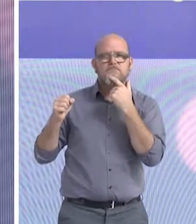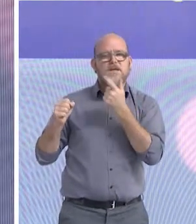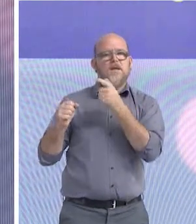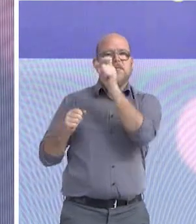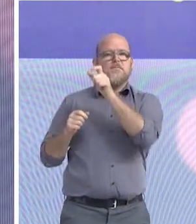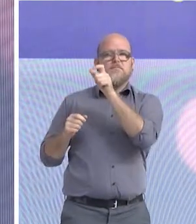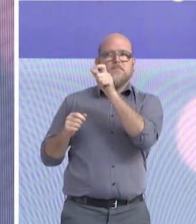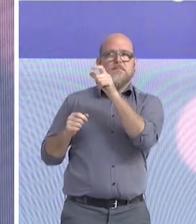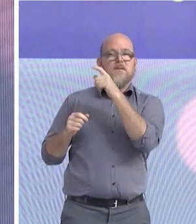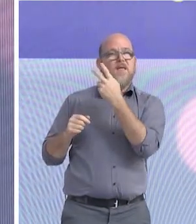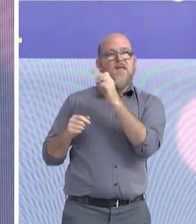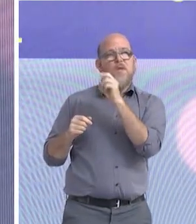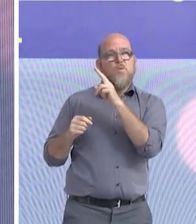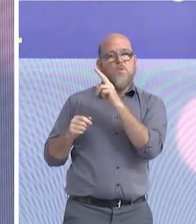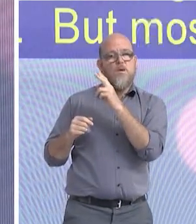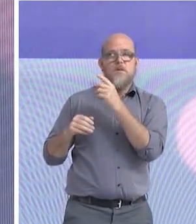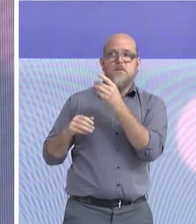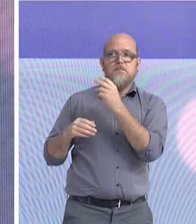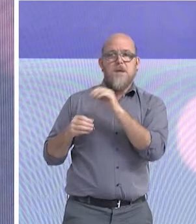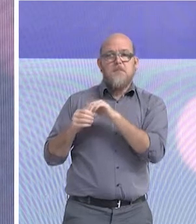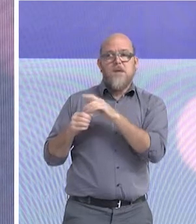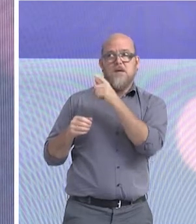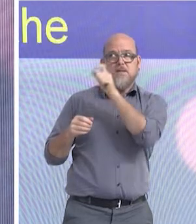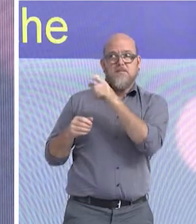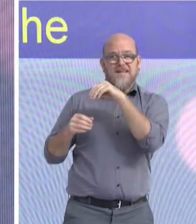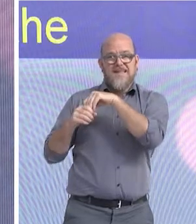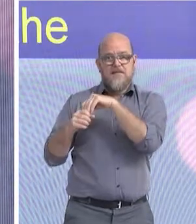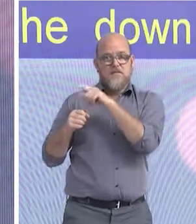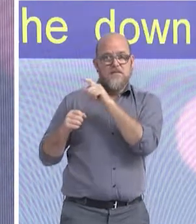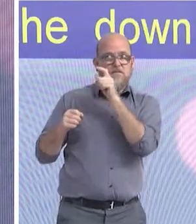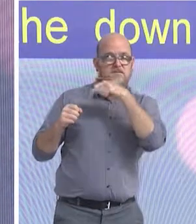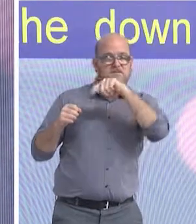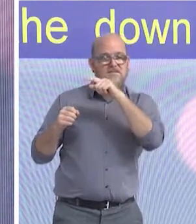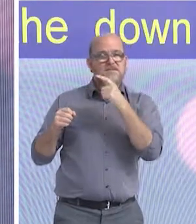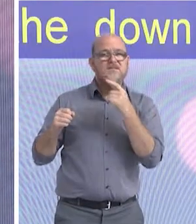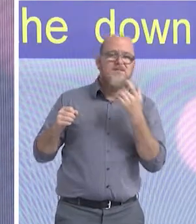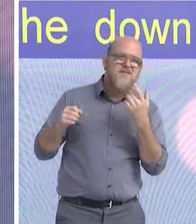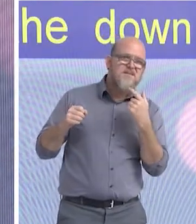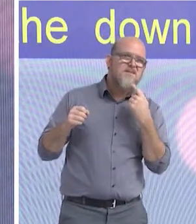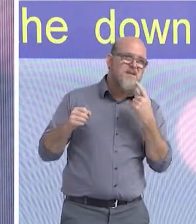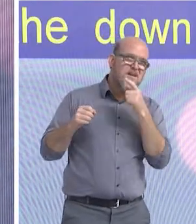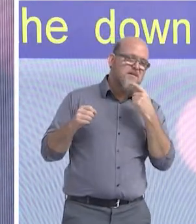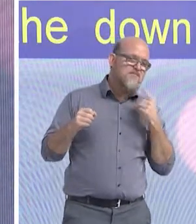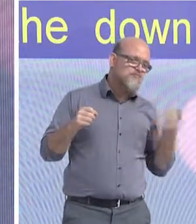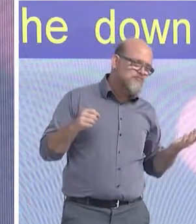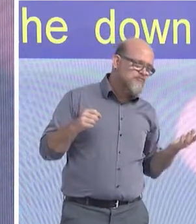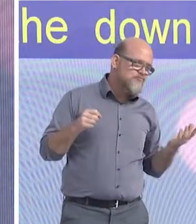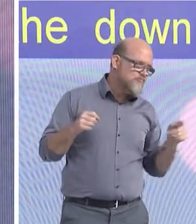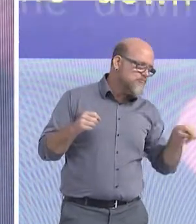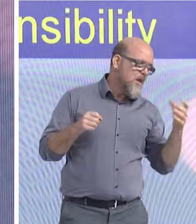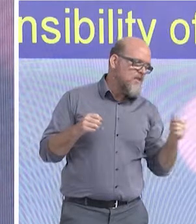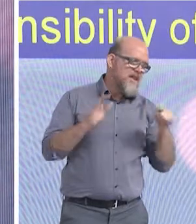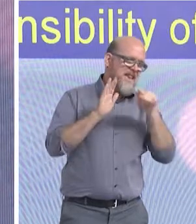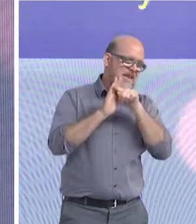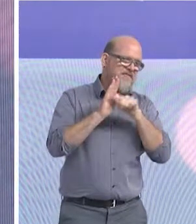you know, most people saw that the downsides were, you know, the responsibility of the European Union. And in terms of